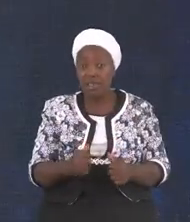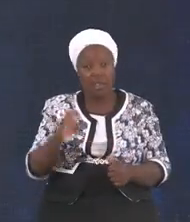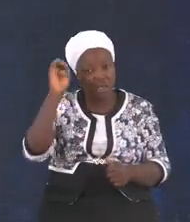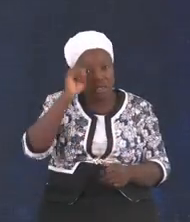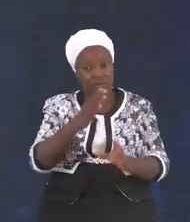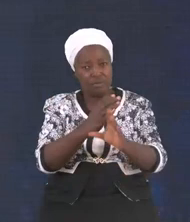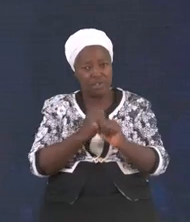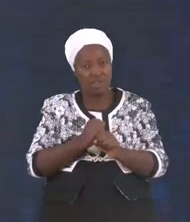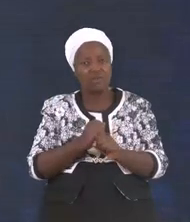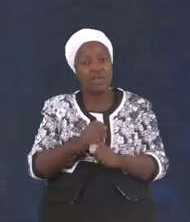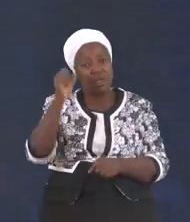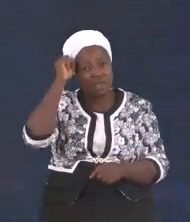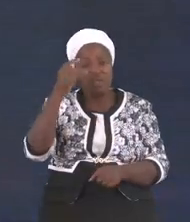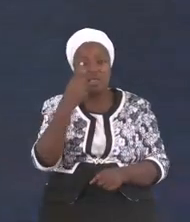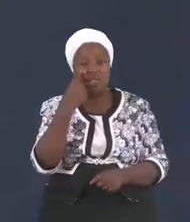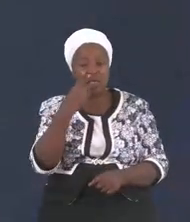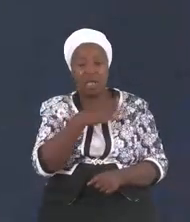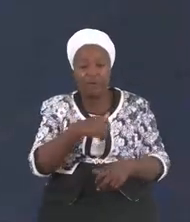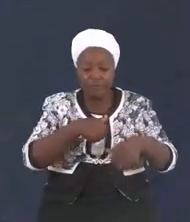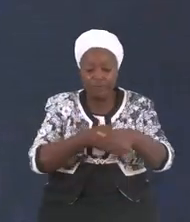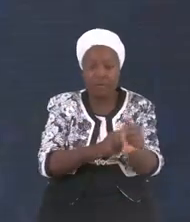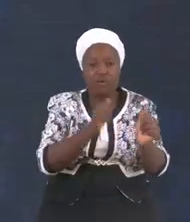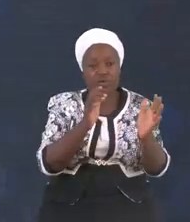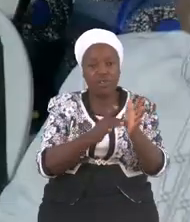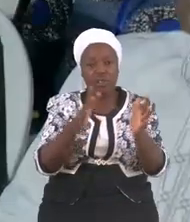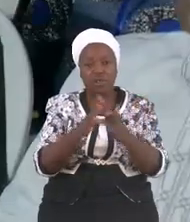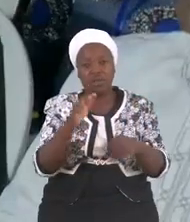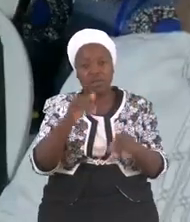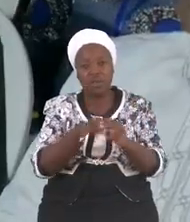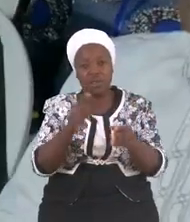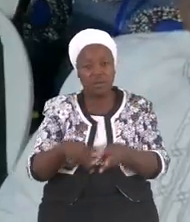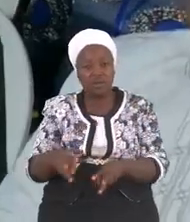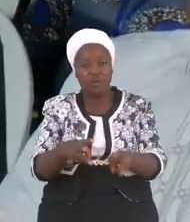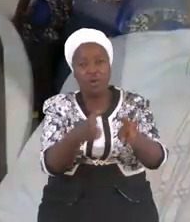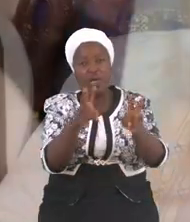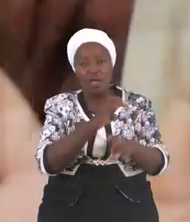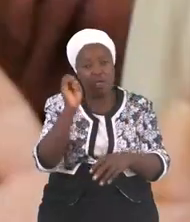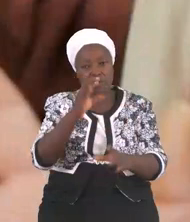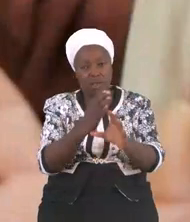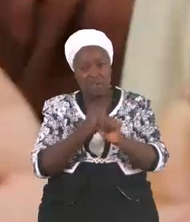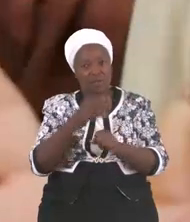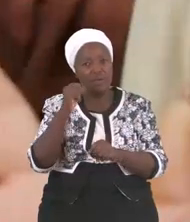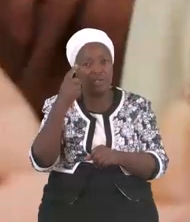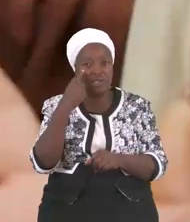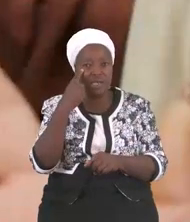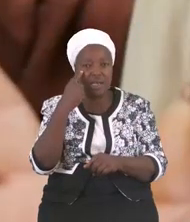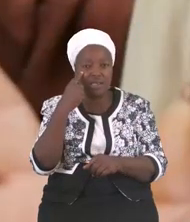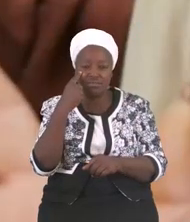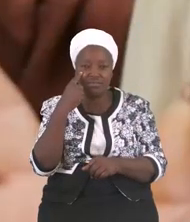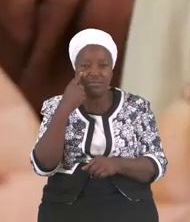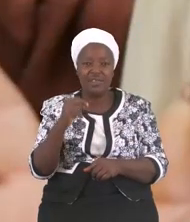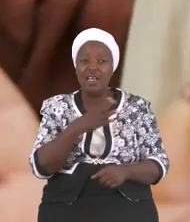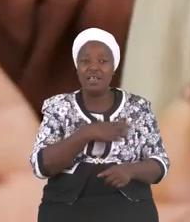his sight and followed Jesus in the way. He received his sight. You are receiving your